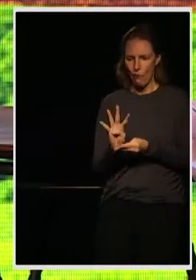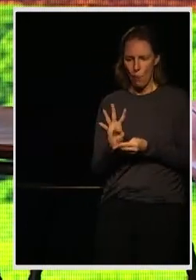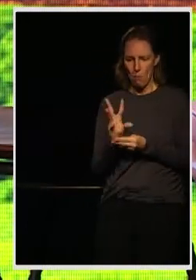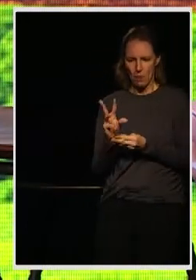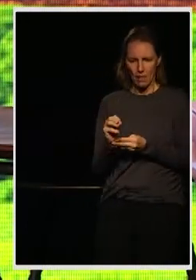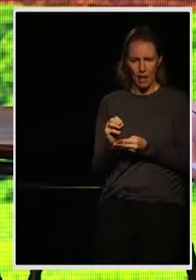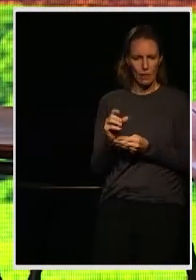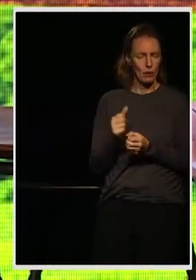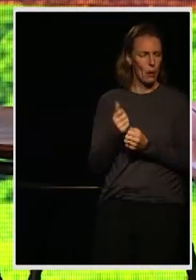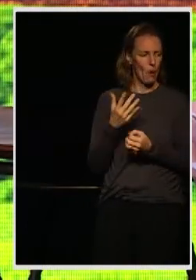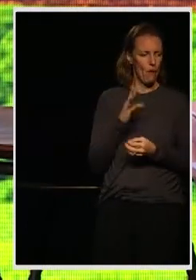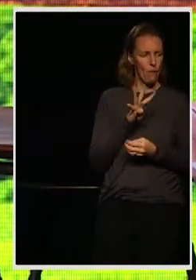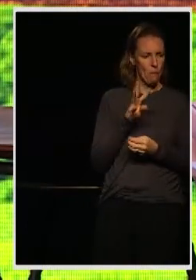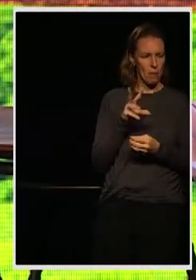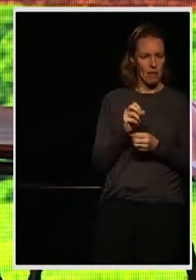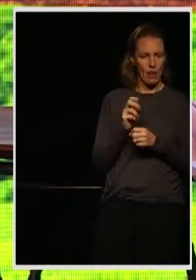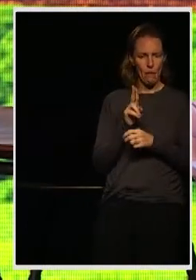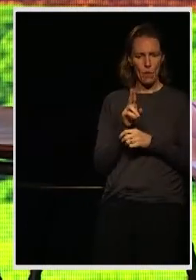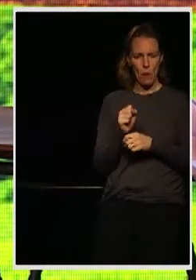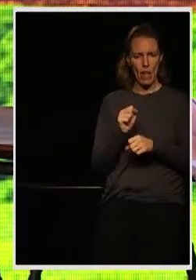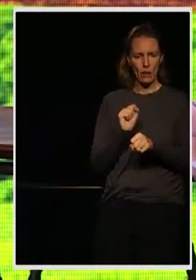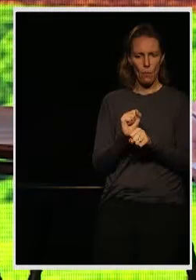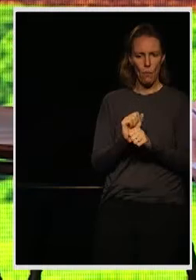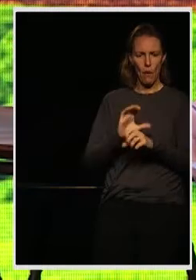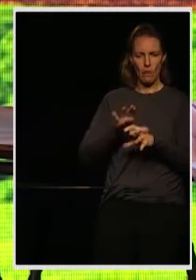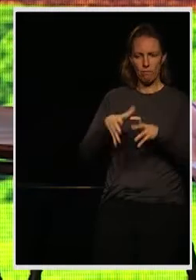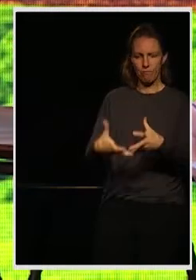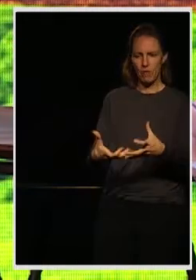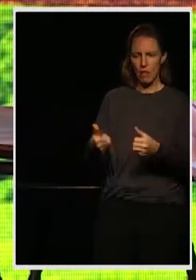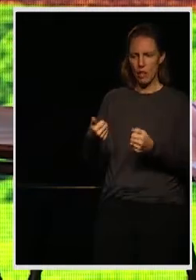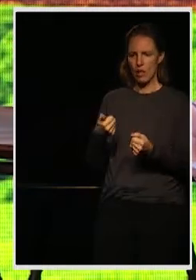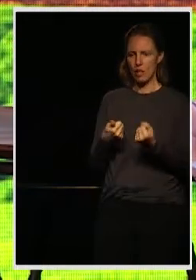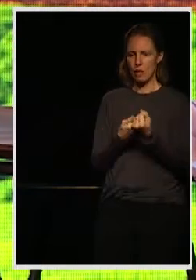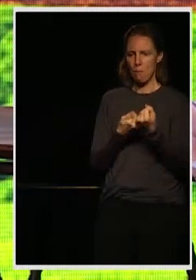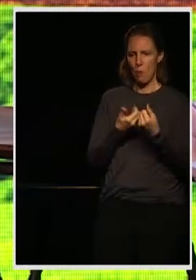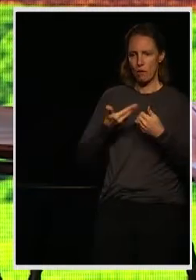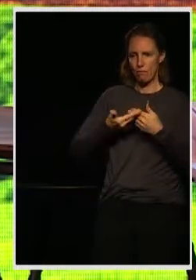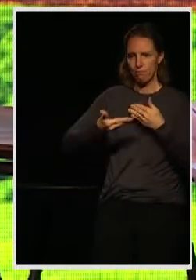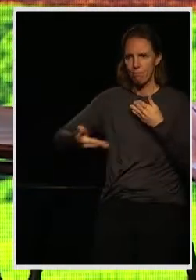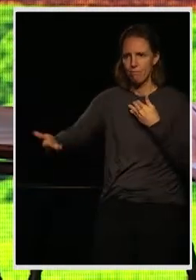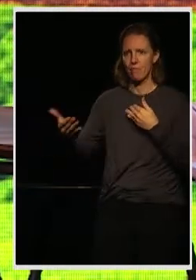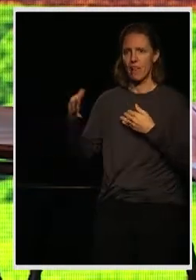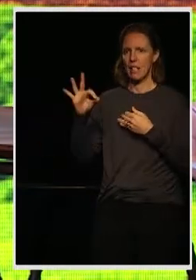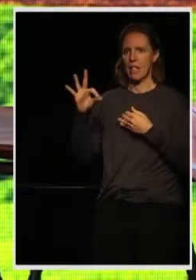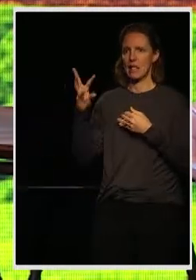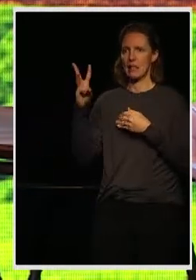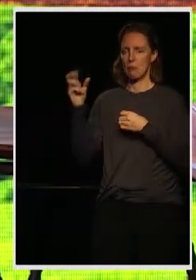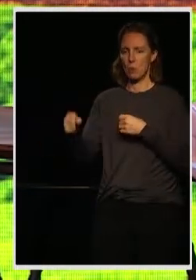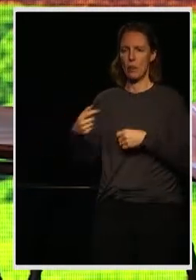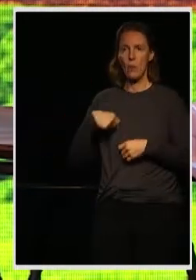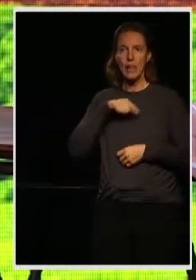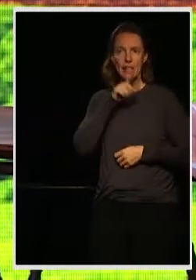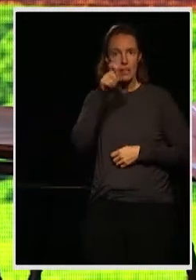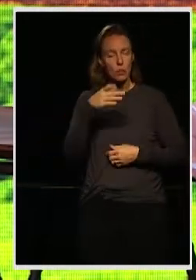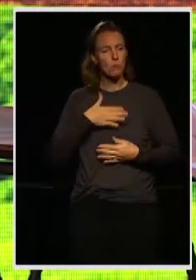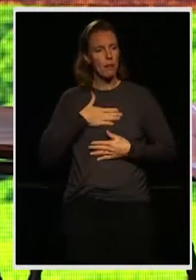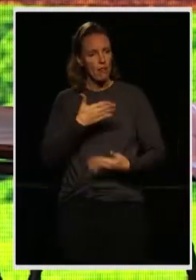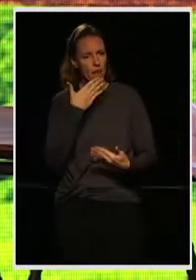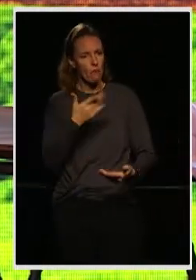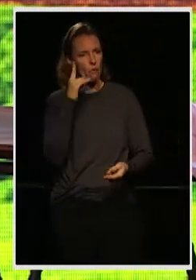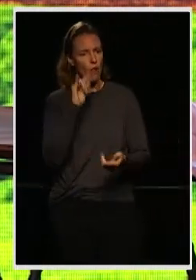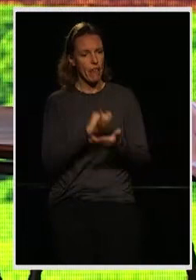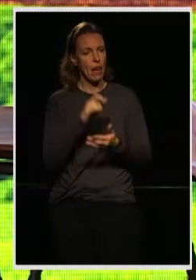4% of the United States workforce supports the remaining 96%. We need to be very grateful for that. We need to understand